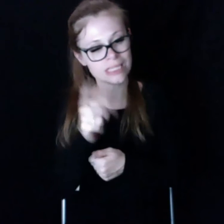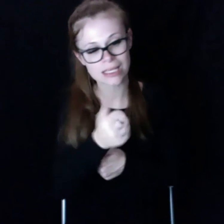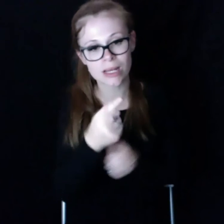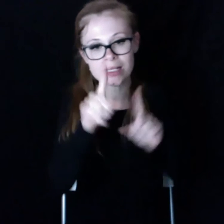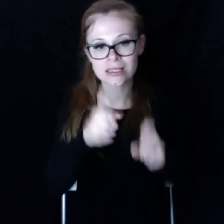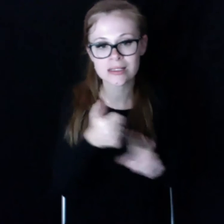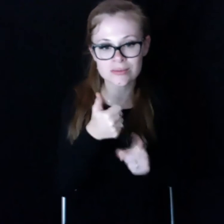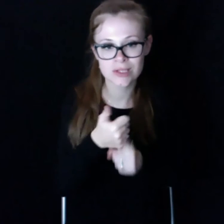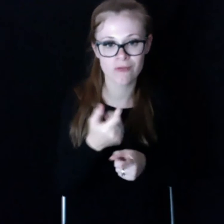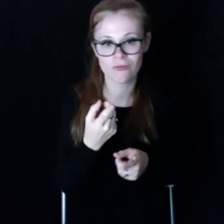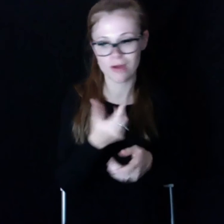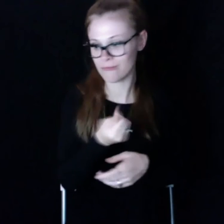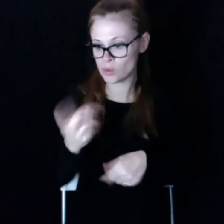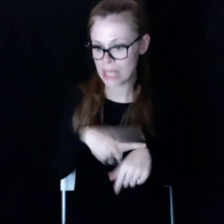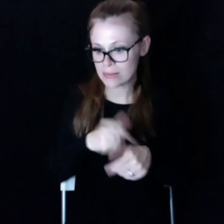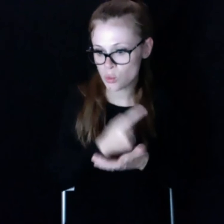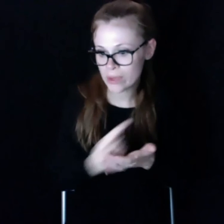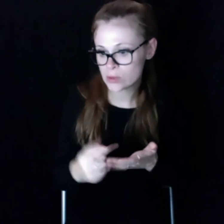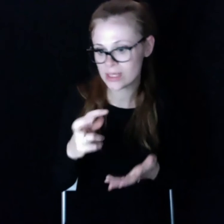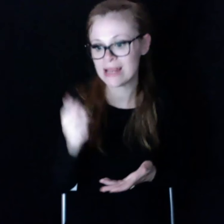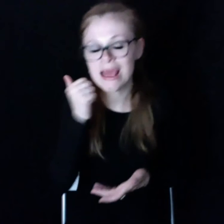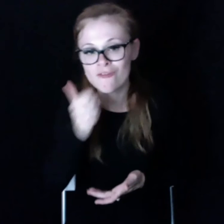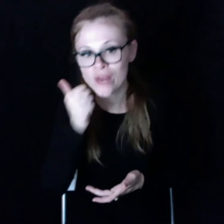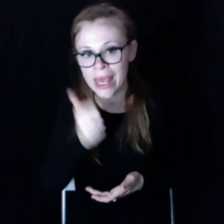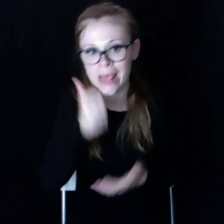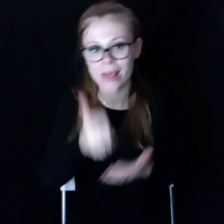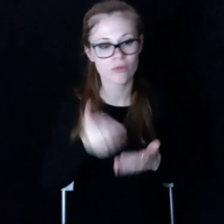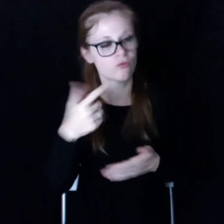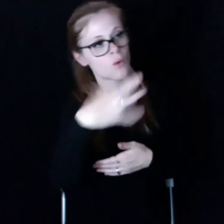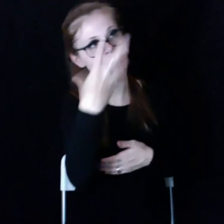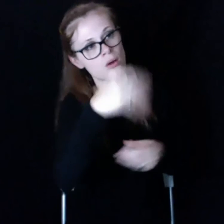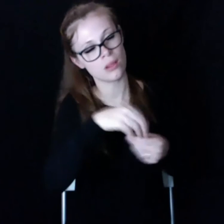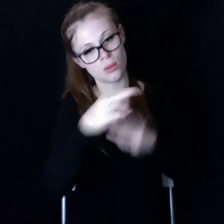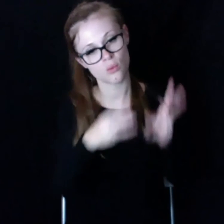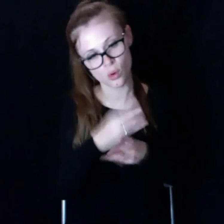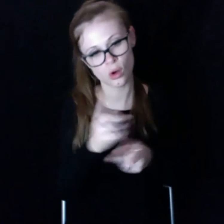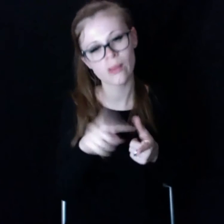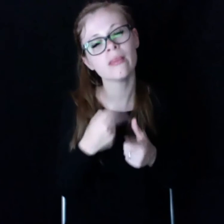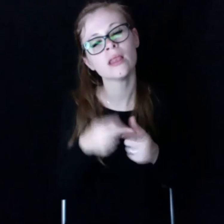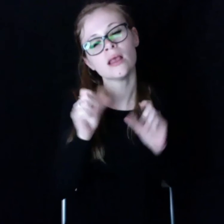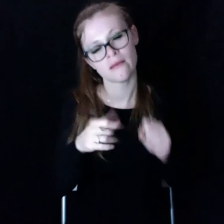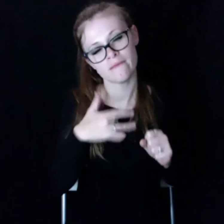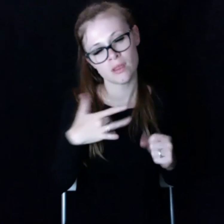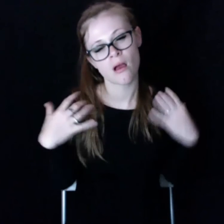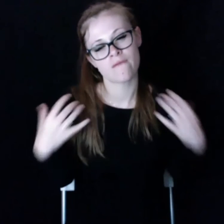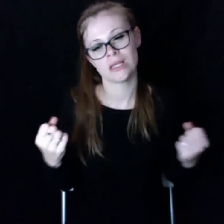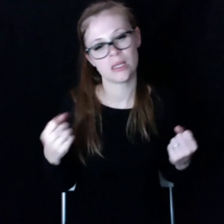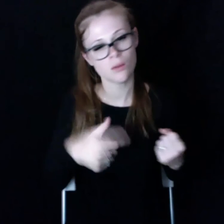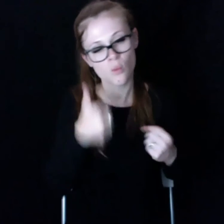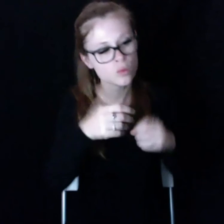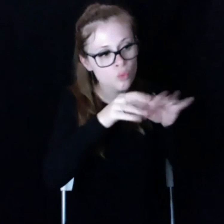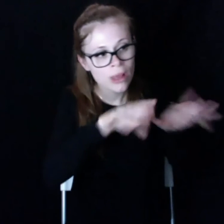a couple of times a week to every single day before they go out in the world, and then they can be really confident that they're not going to spread the